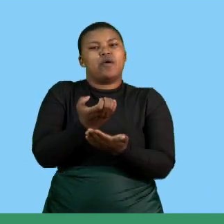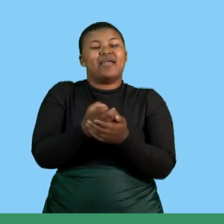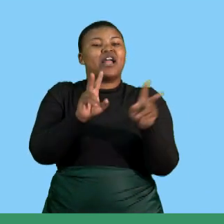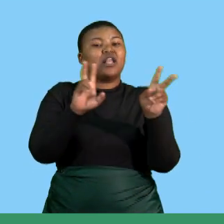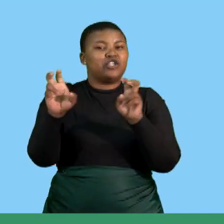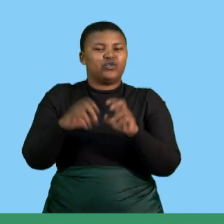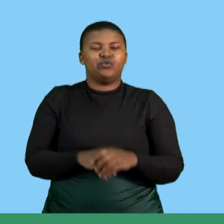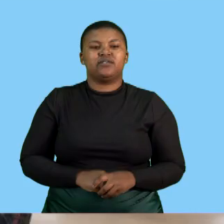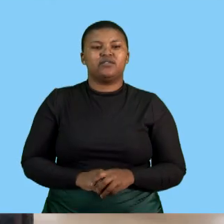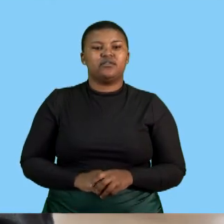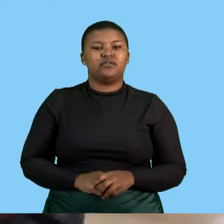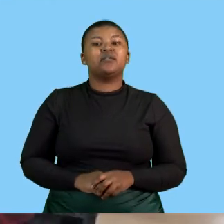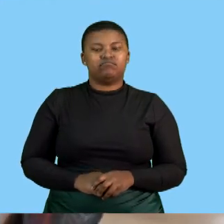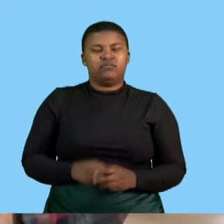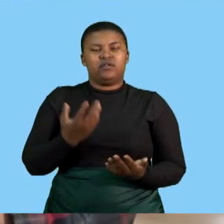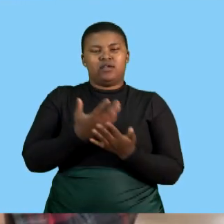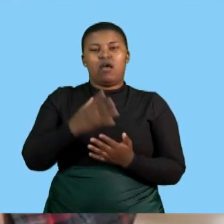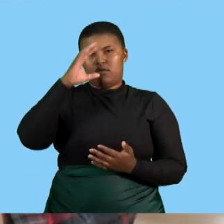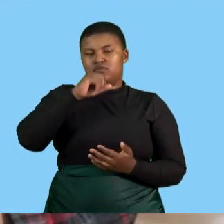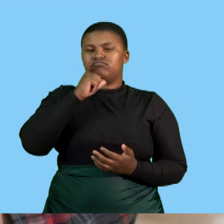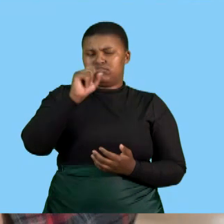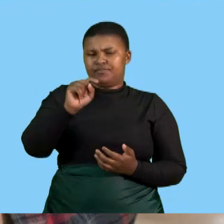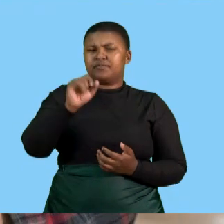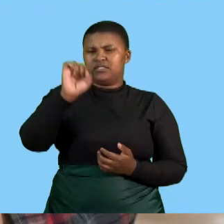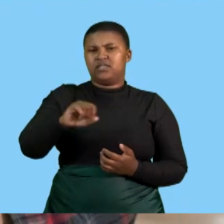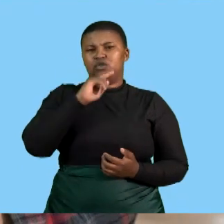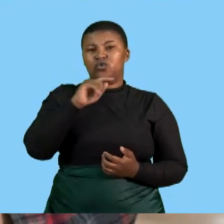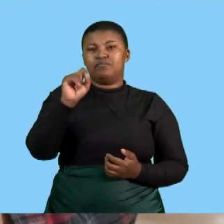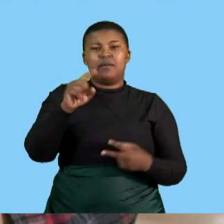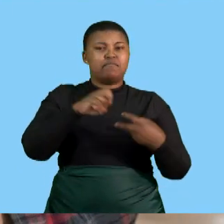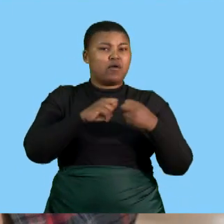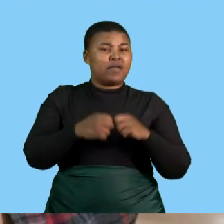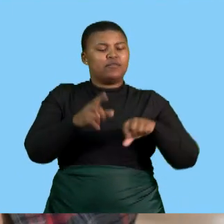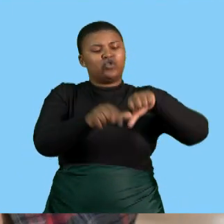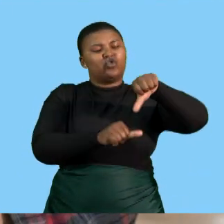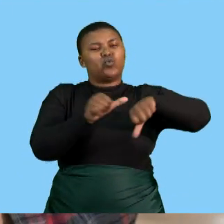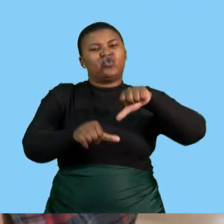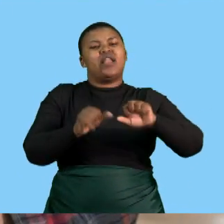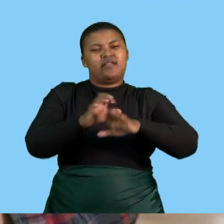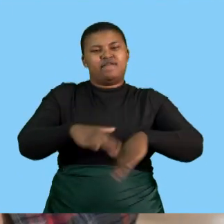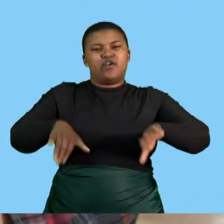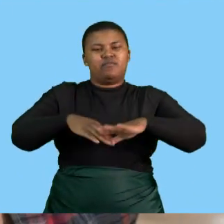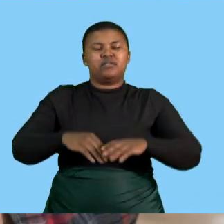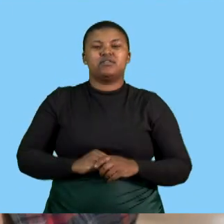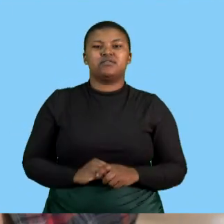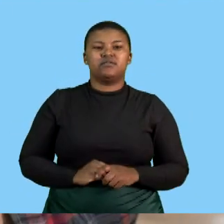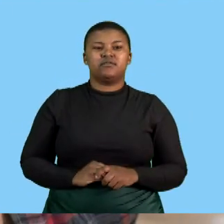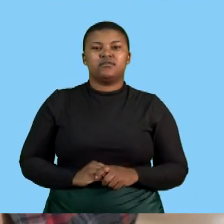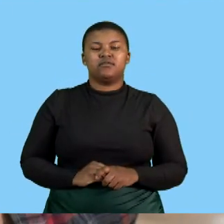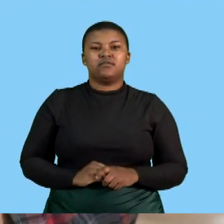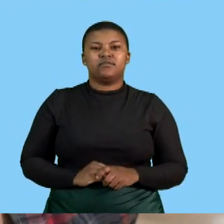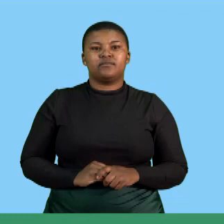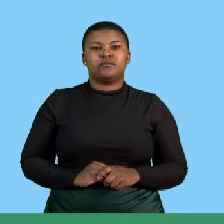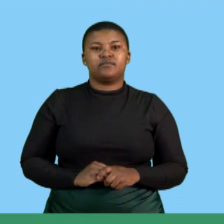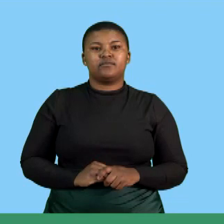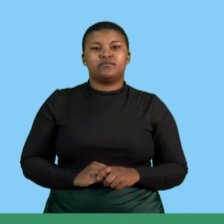socioeconomic issues. So then we can conclude that this will be our social